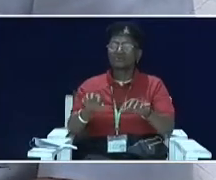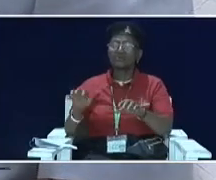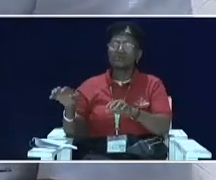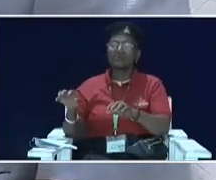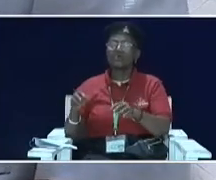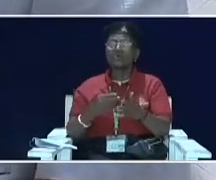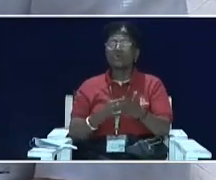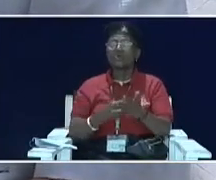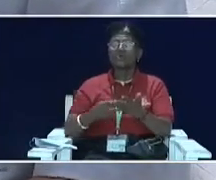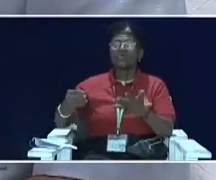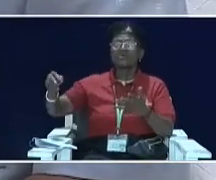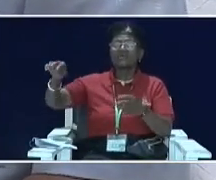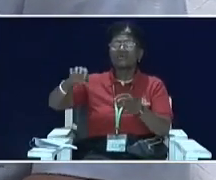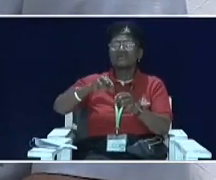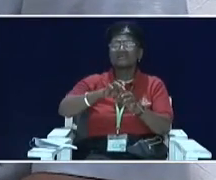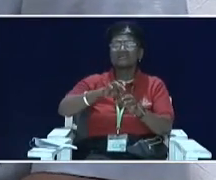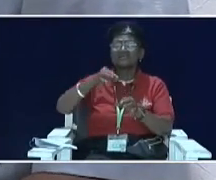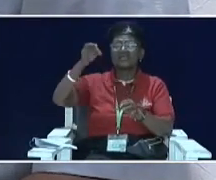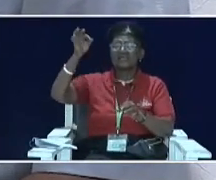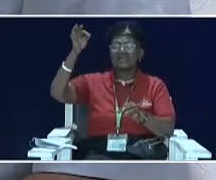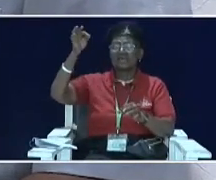Holy Spirit,